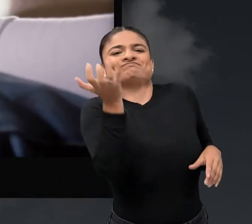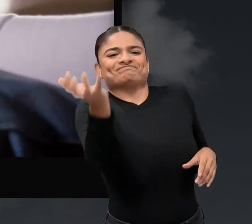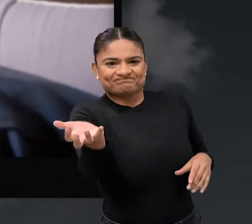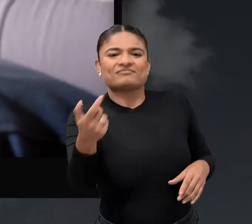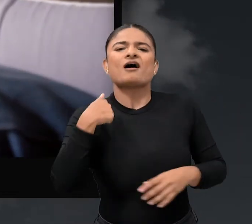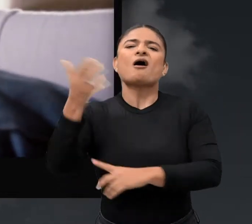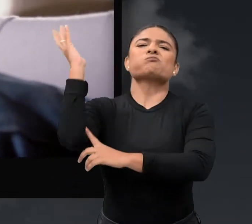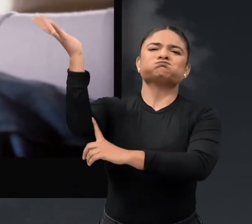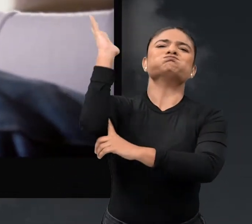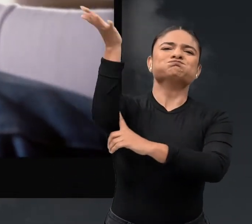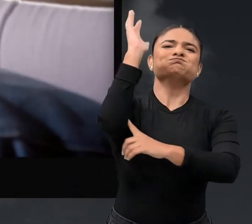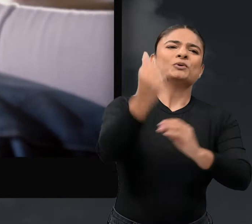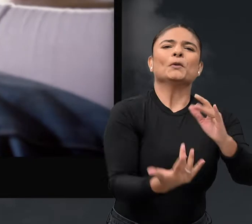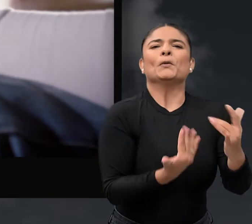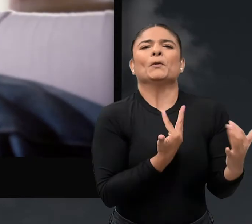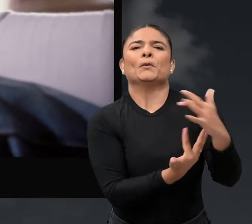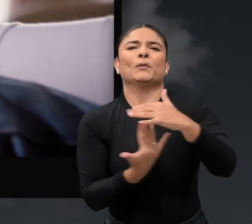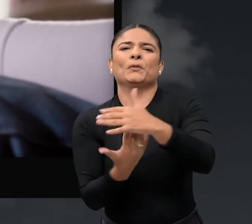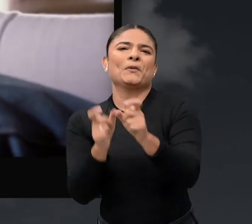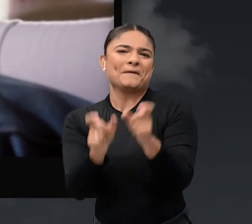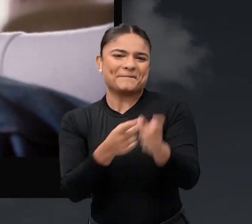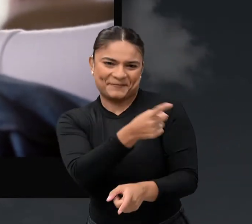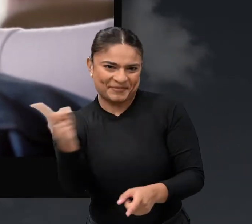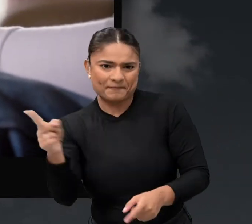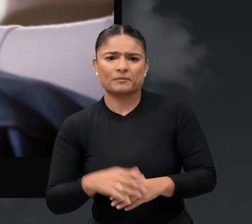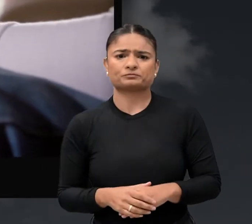it with as many people as I can.